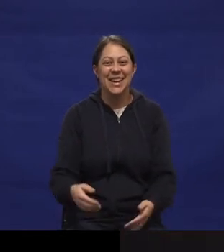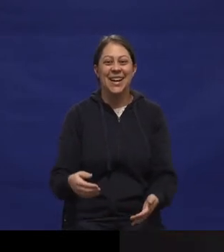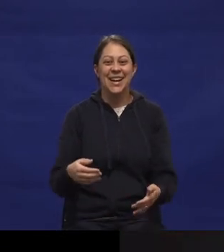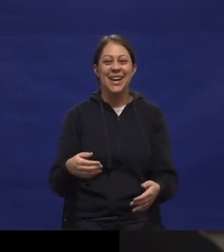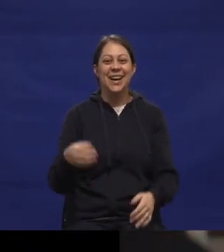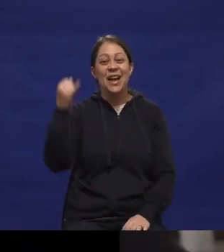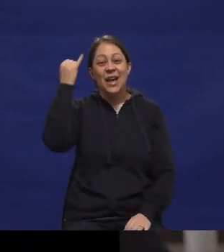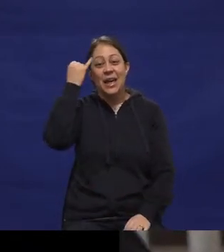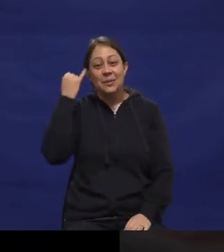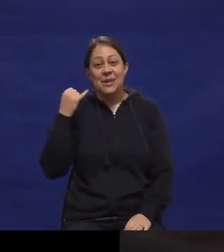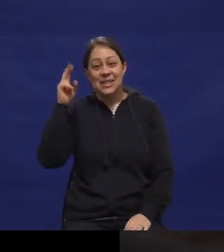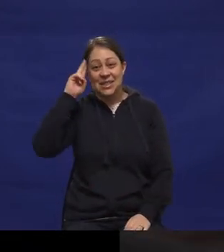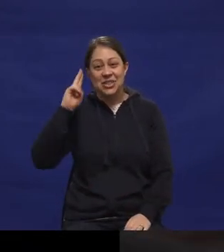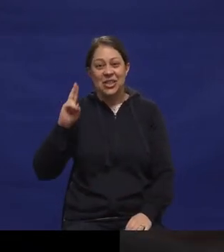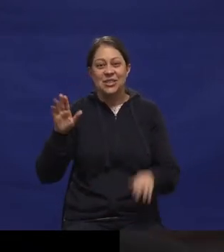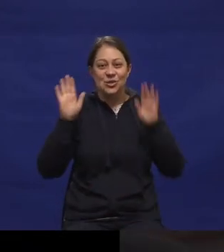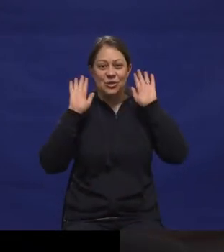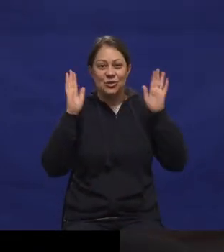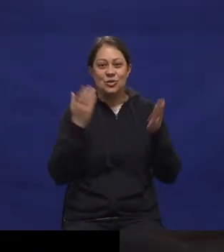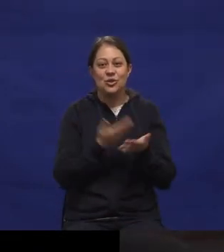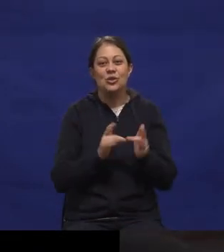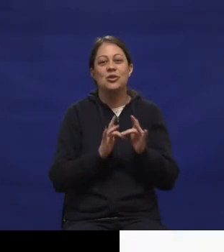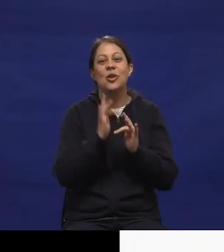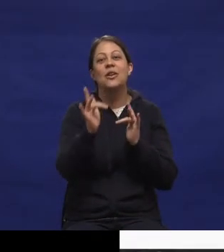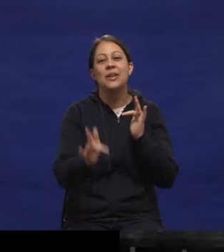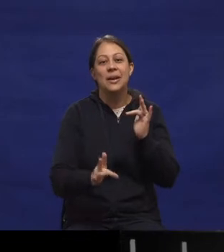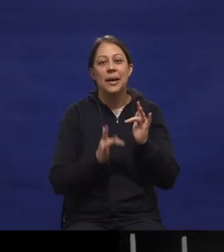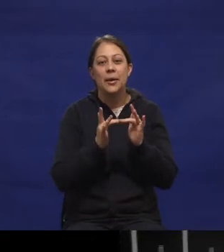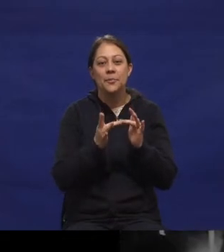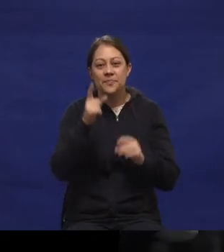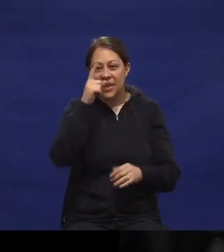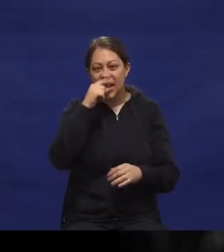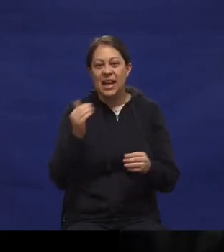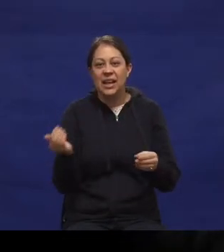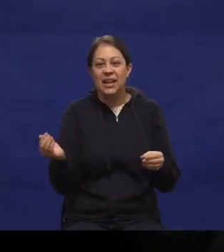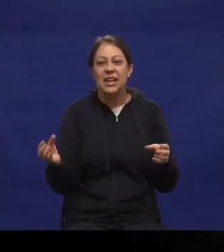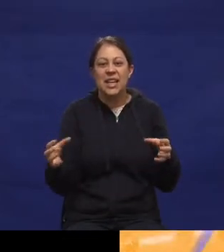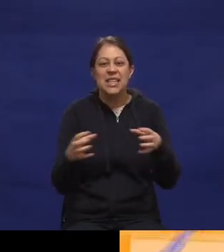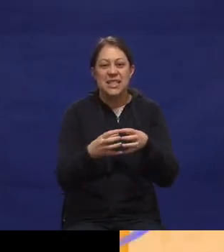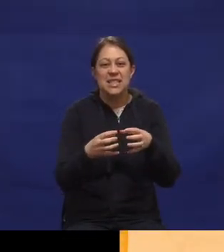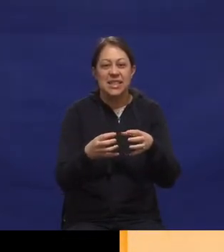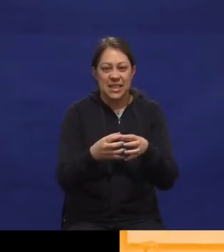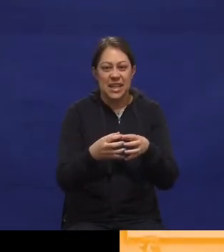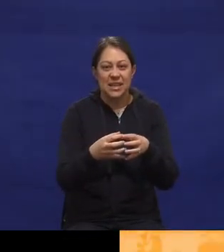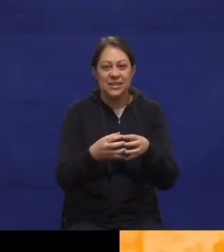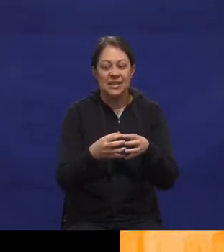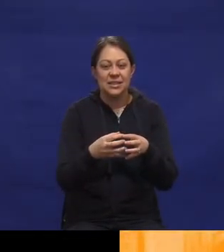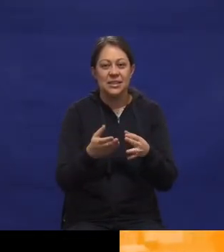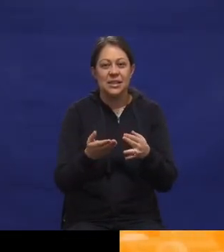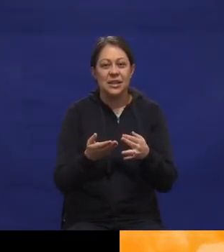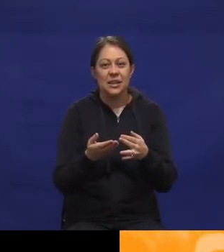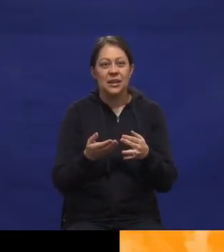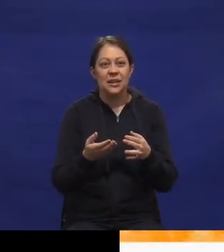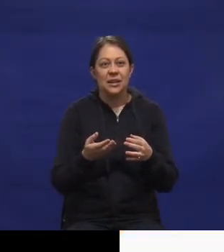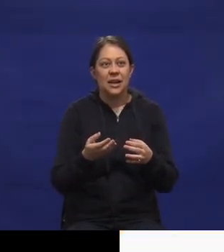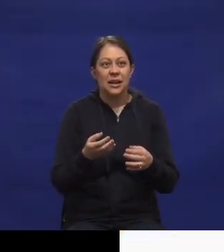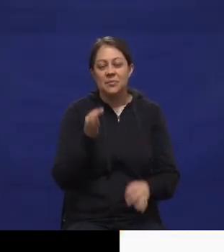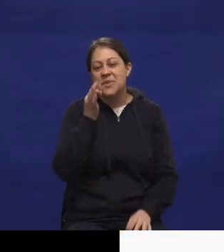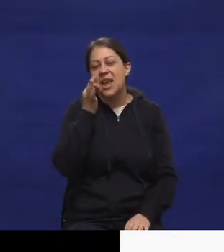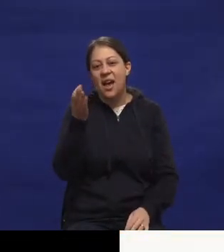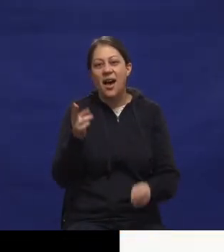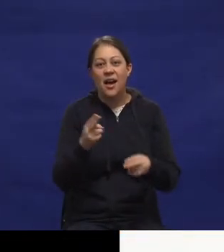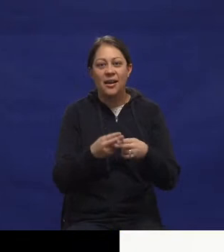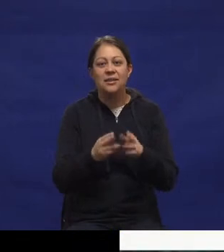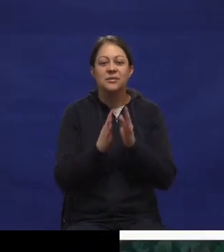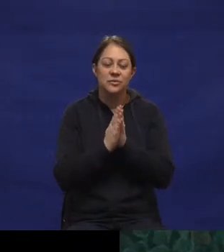to go to be involved with Imaginations Church. Through our website, you can connect by live streaming all services, submit prayer requests, give